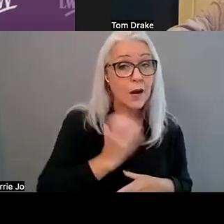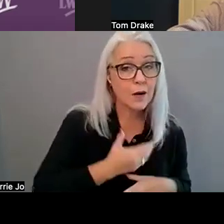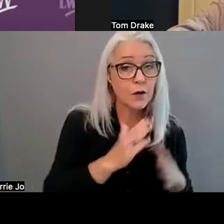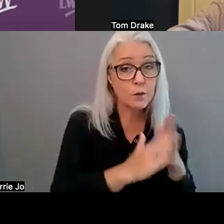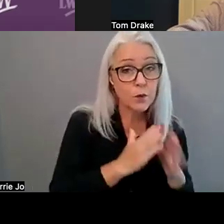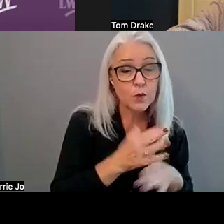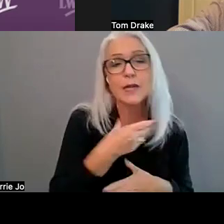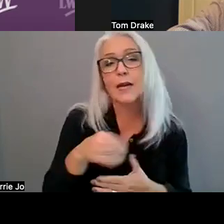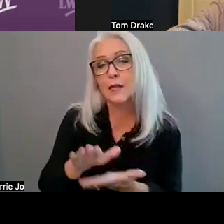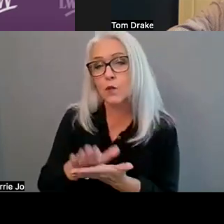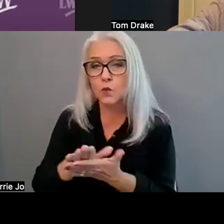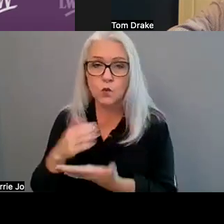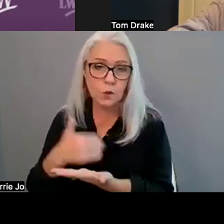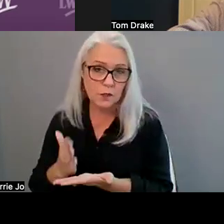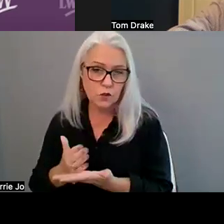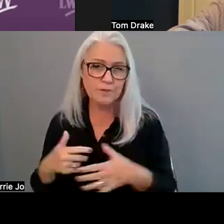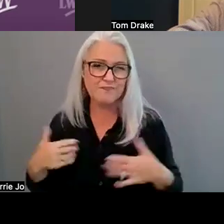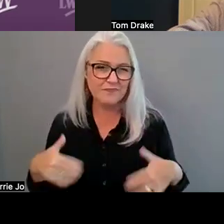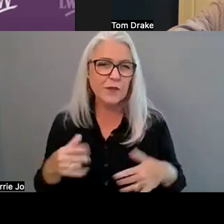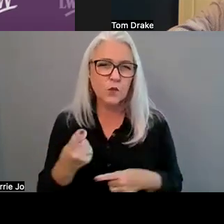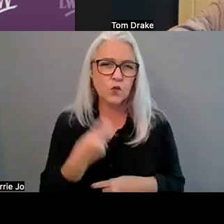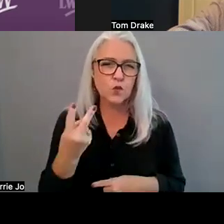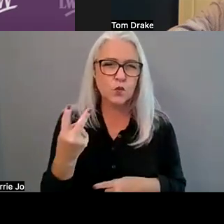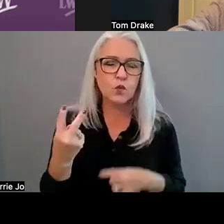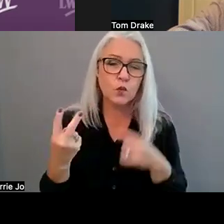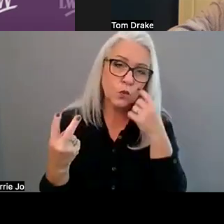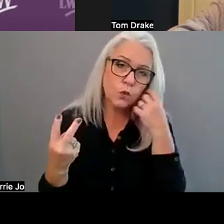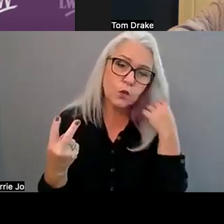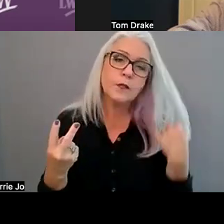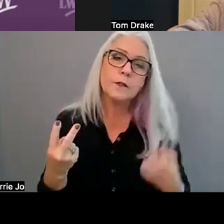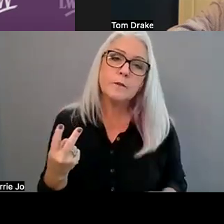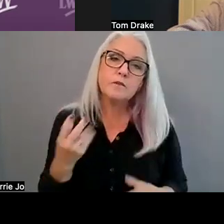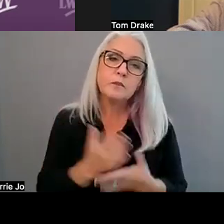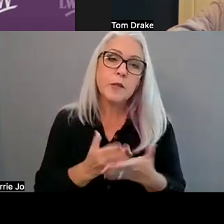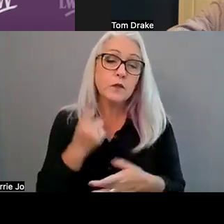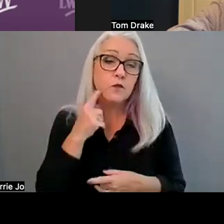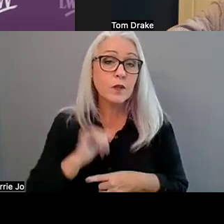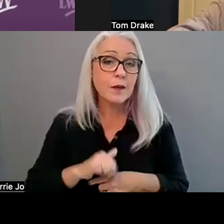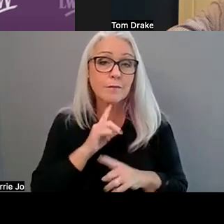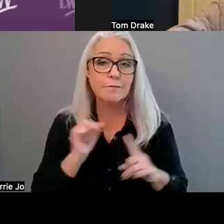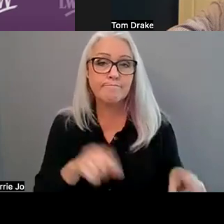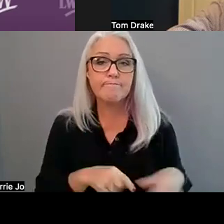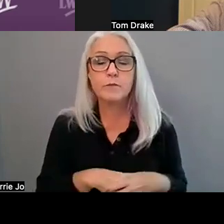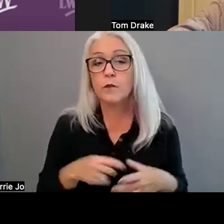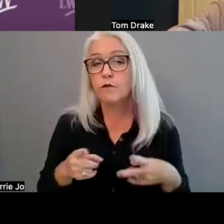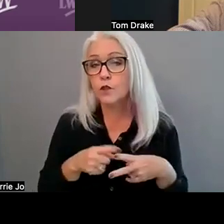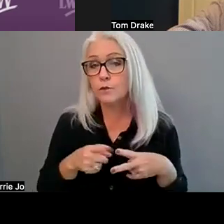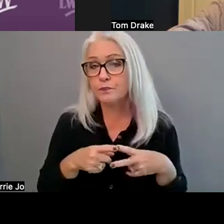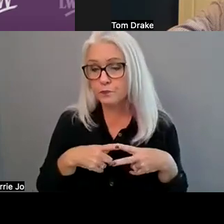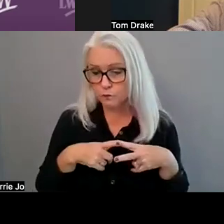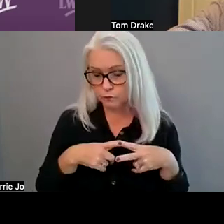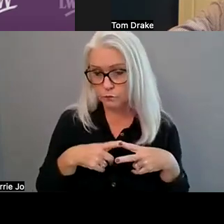There's sort of two big parts of to the answer. The first is we have a number of